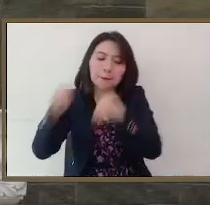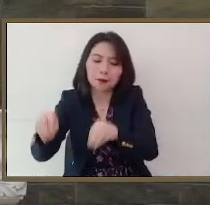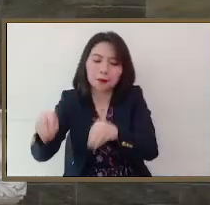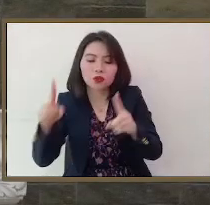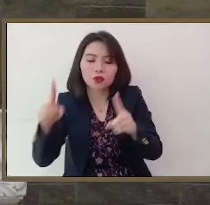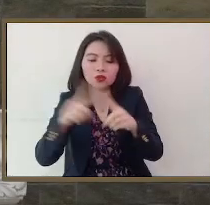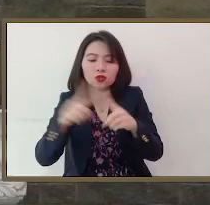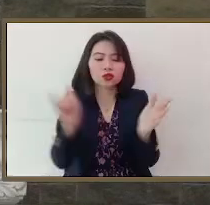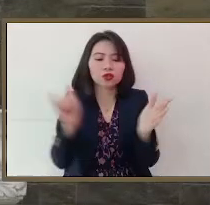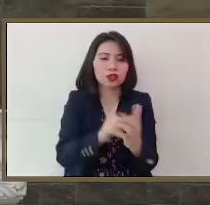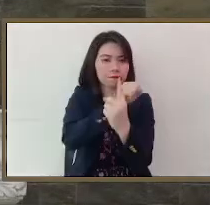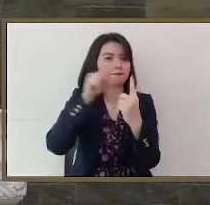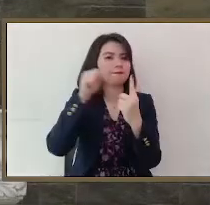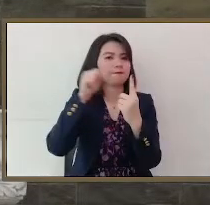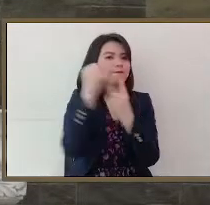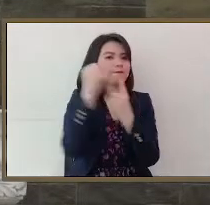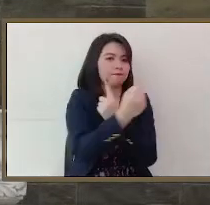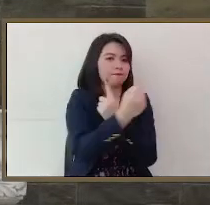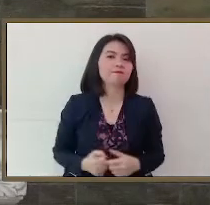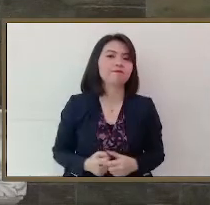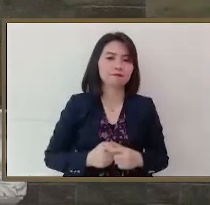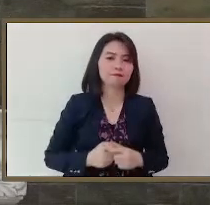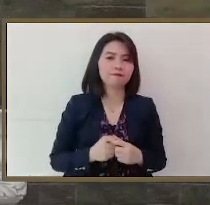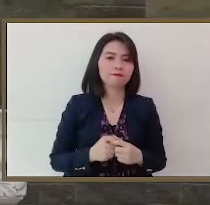See? Now listen. Listen.